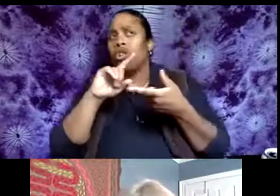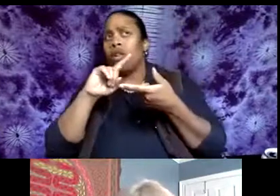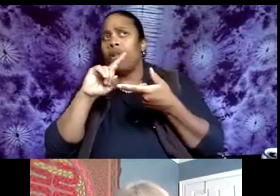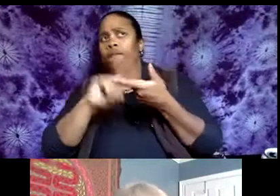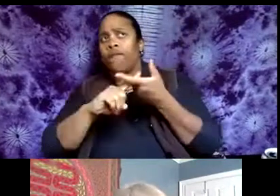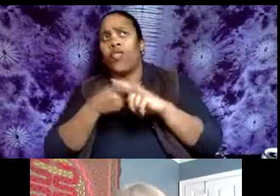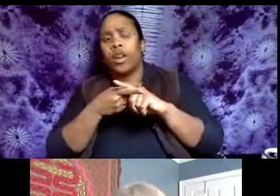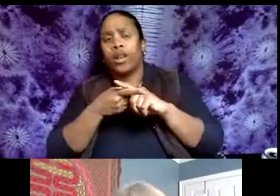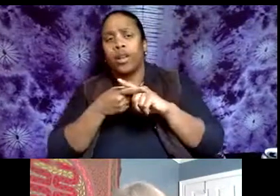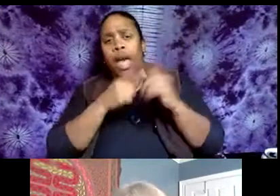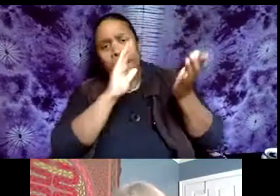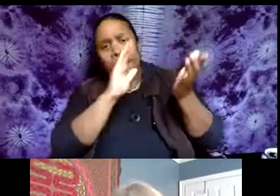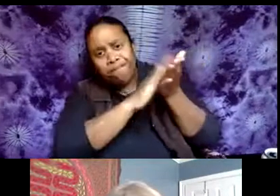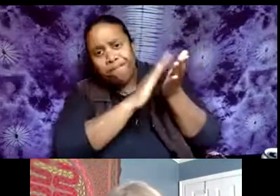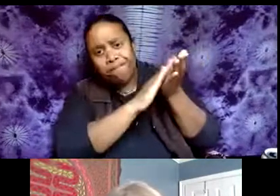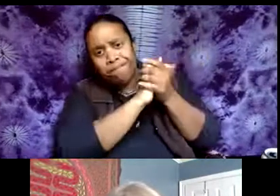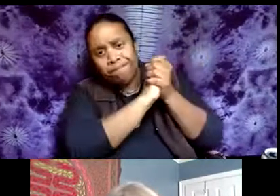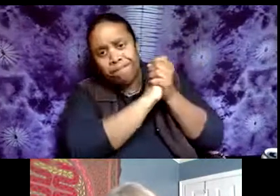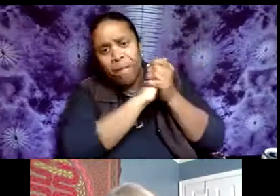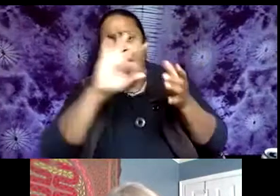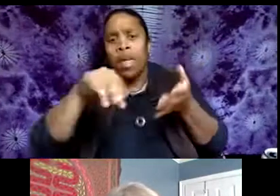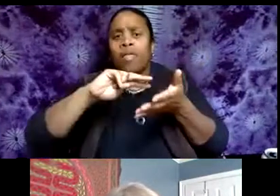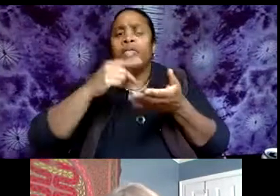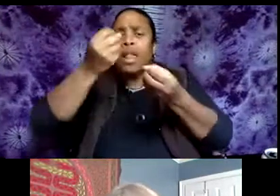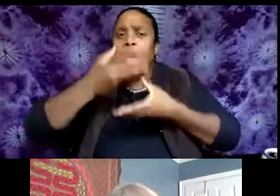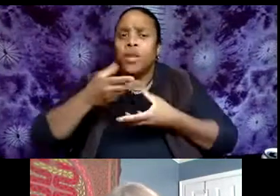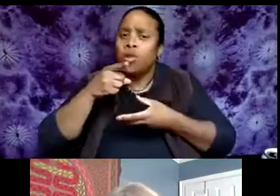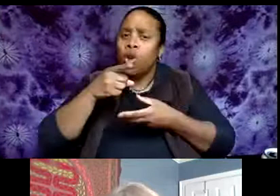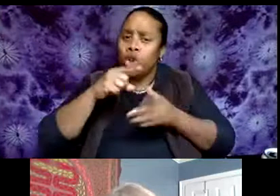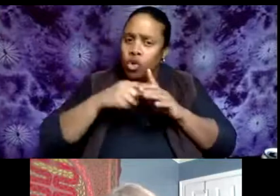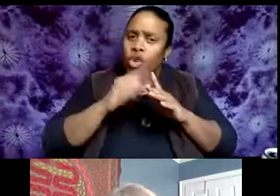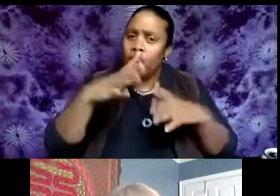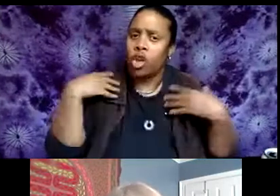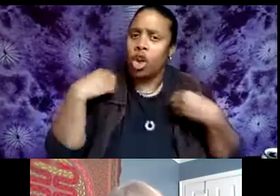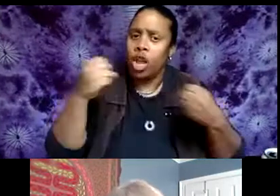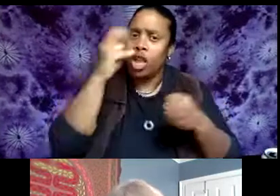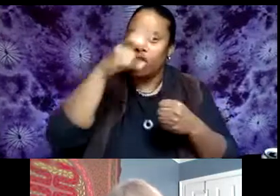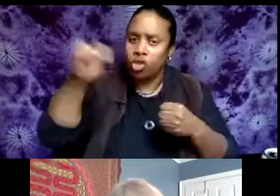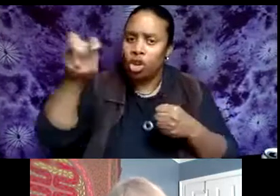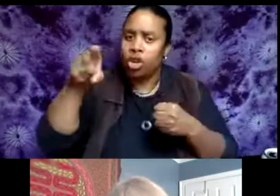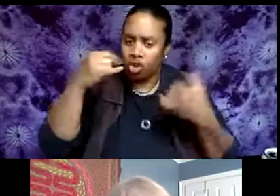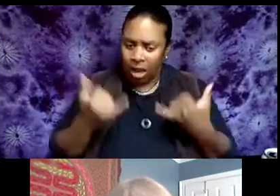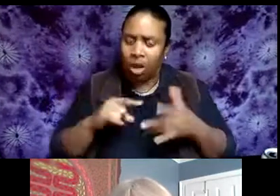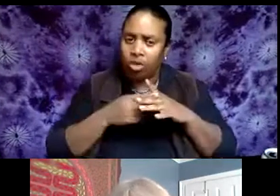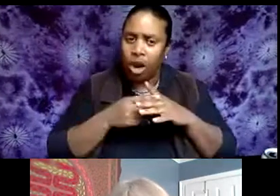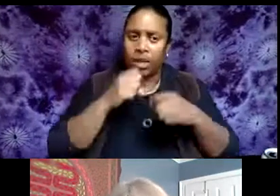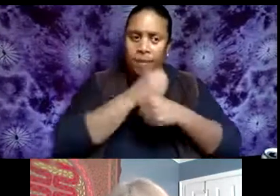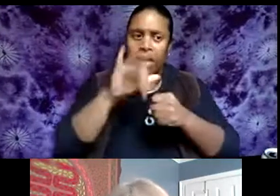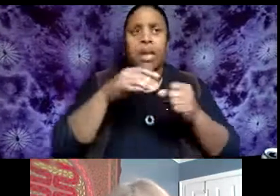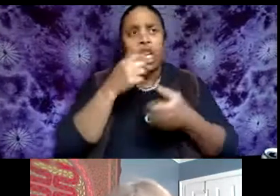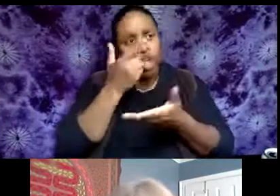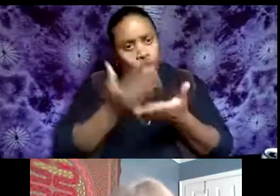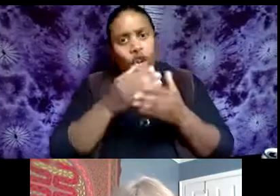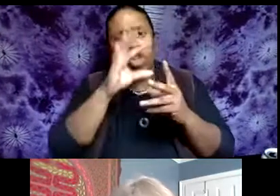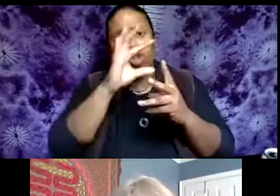you, because it tells me you're starting your healing journey. It tells me that you're starting to make those proper choices for yourself. And